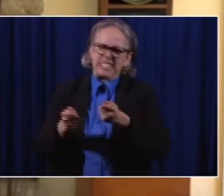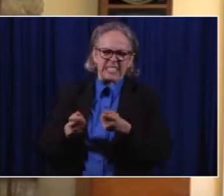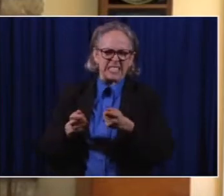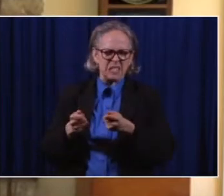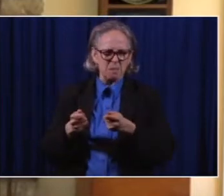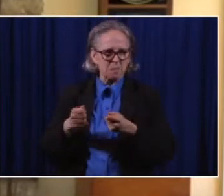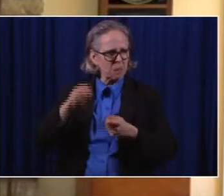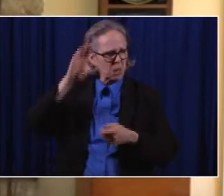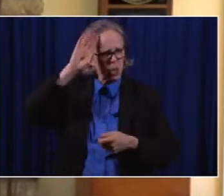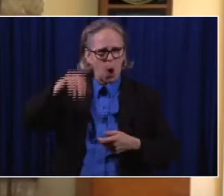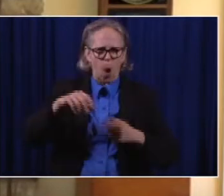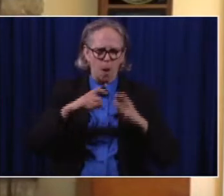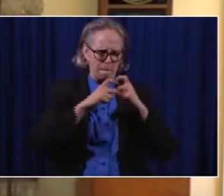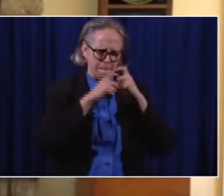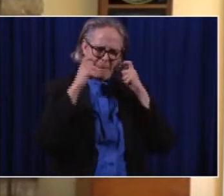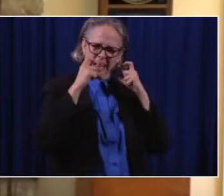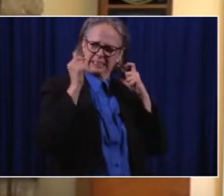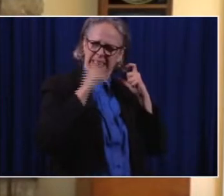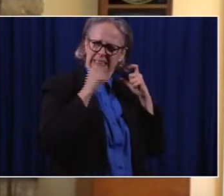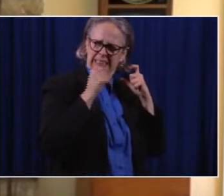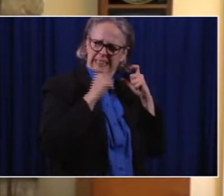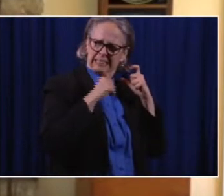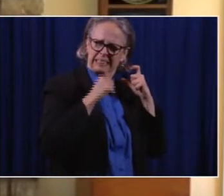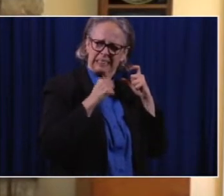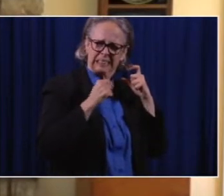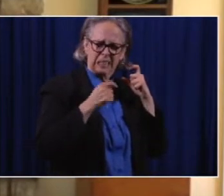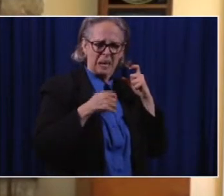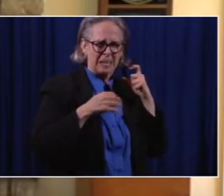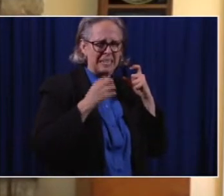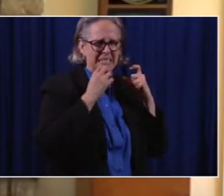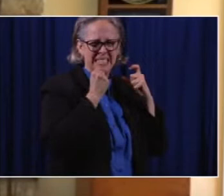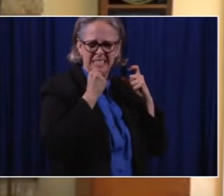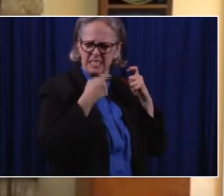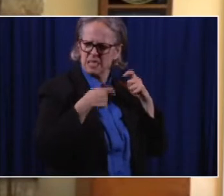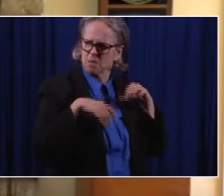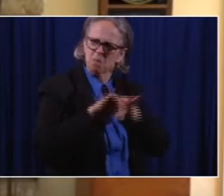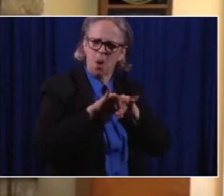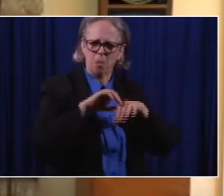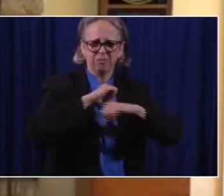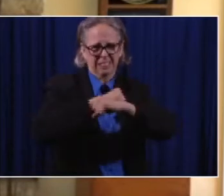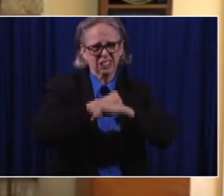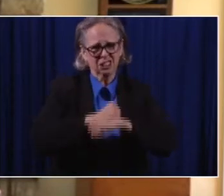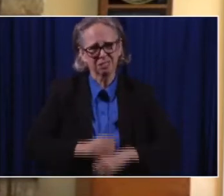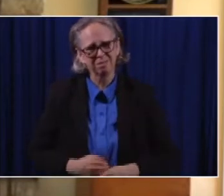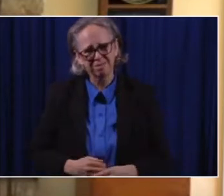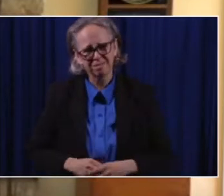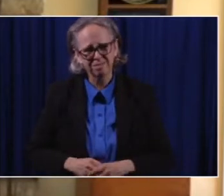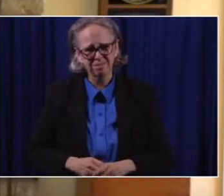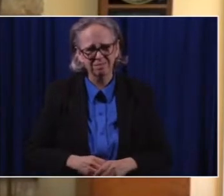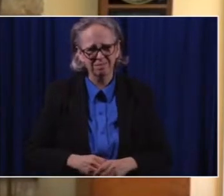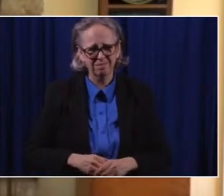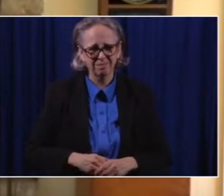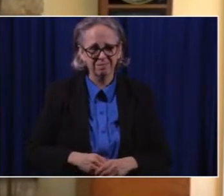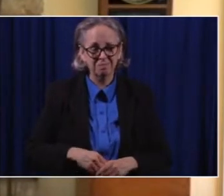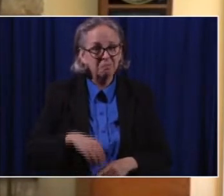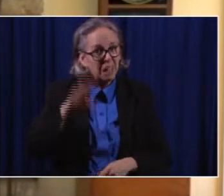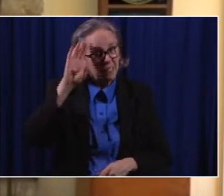important, your attention is naturally drawn to the places where you can't wear a mask.